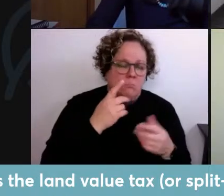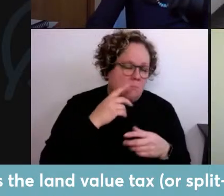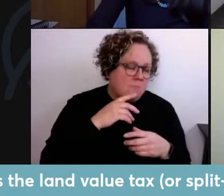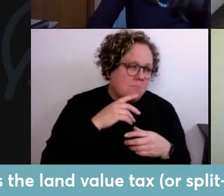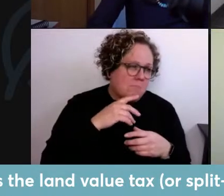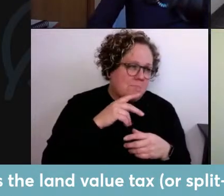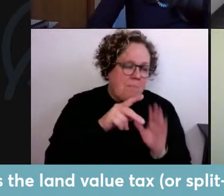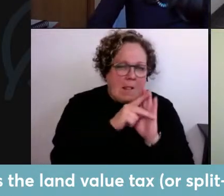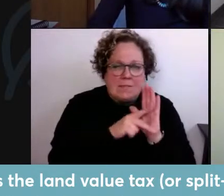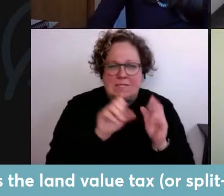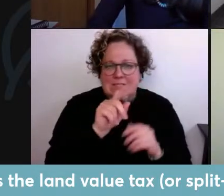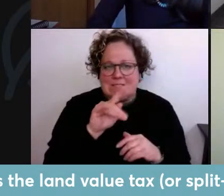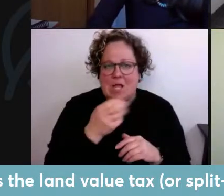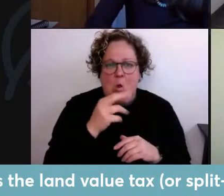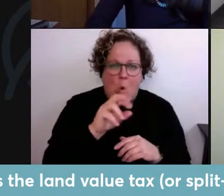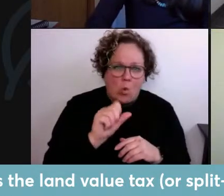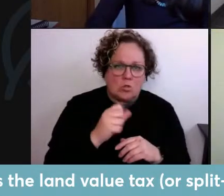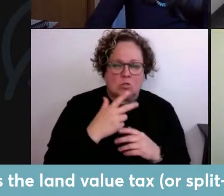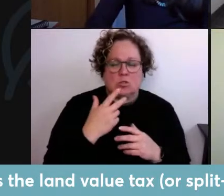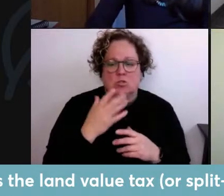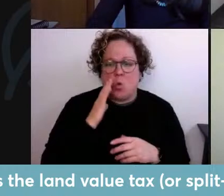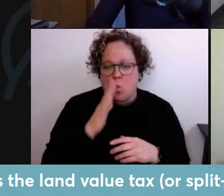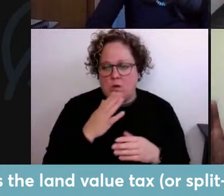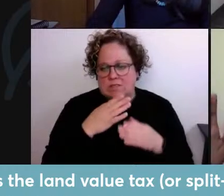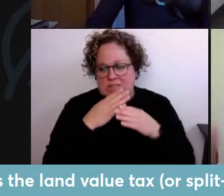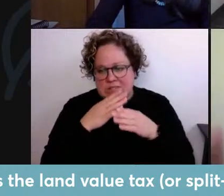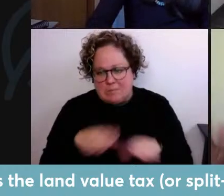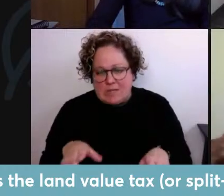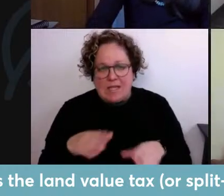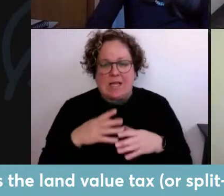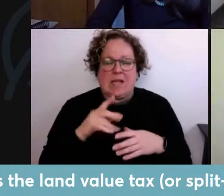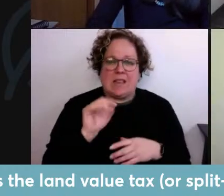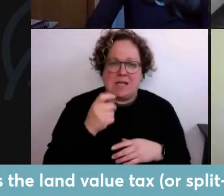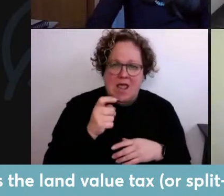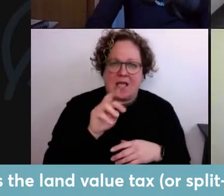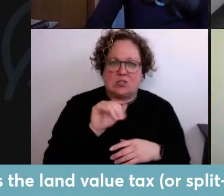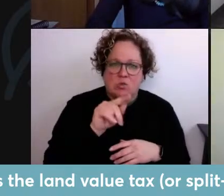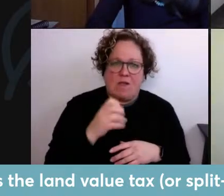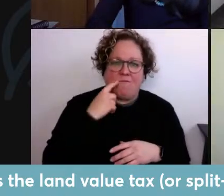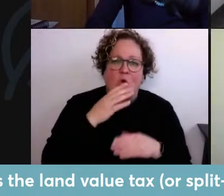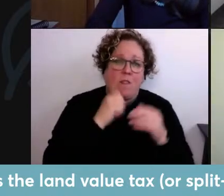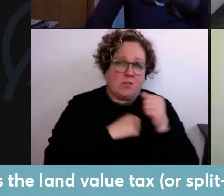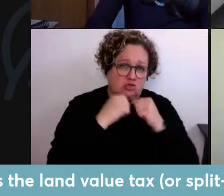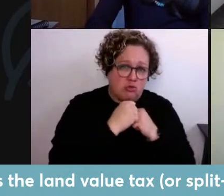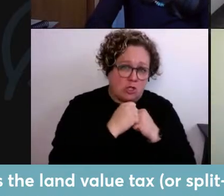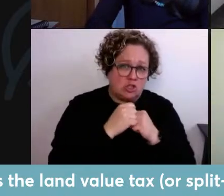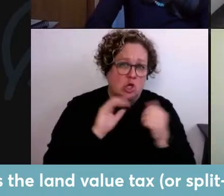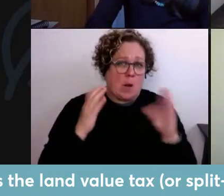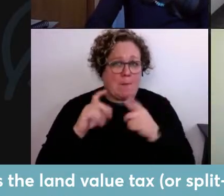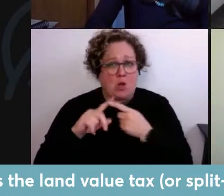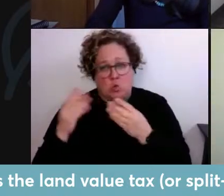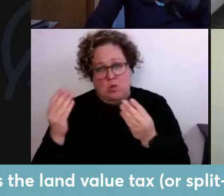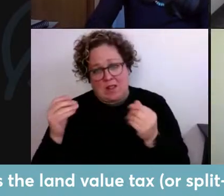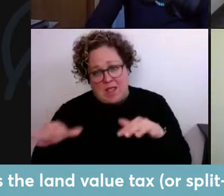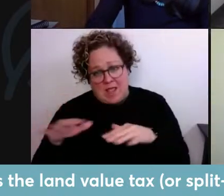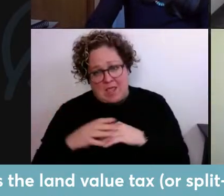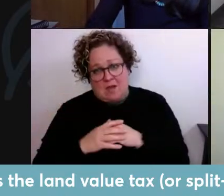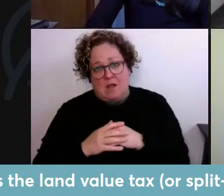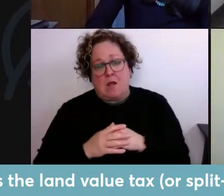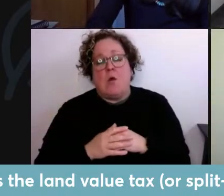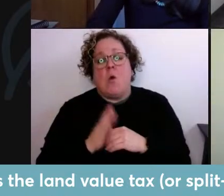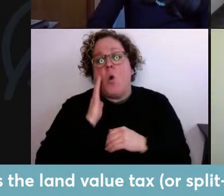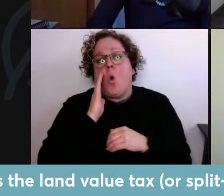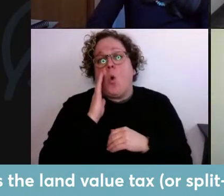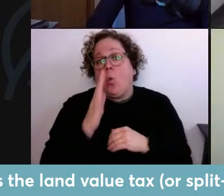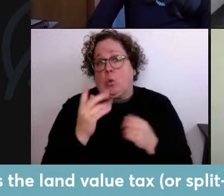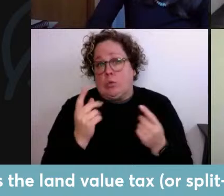basically, it would split the tax rate for the structure versus the land. So what that would do